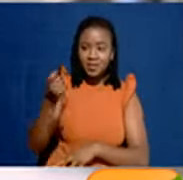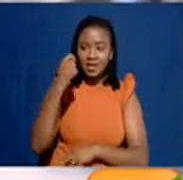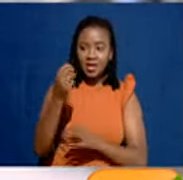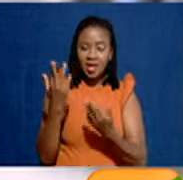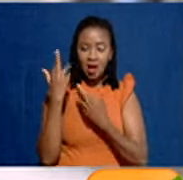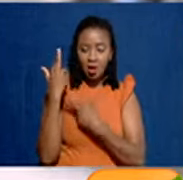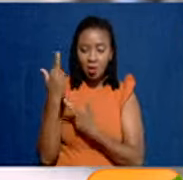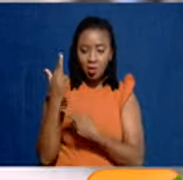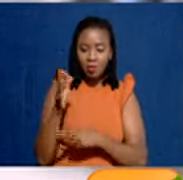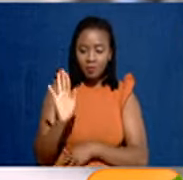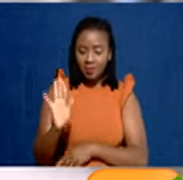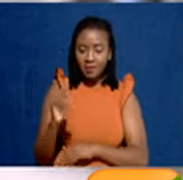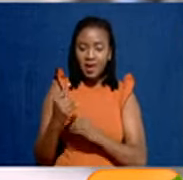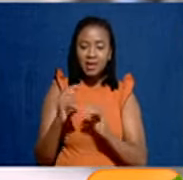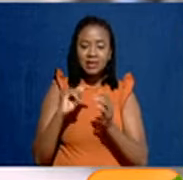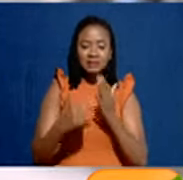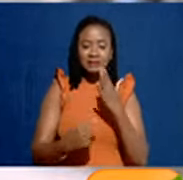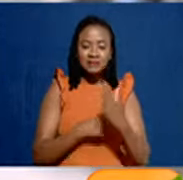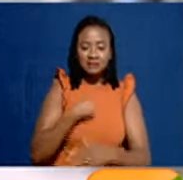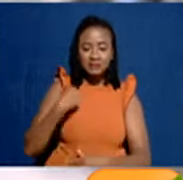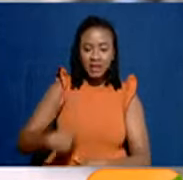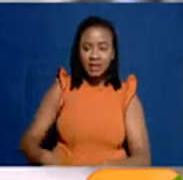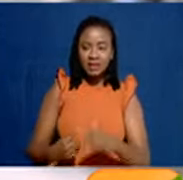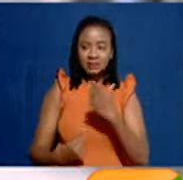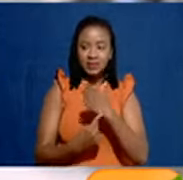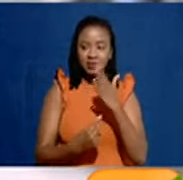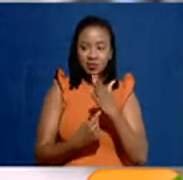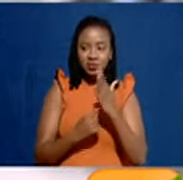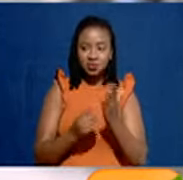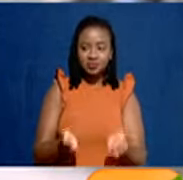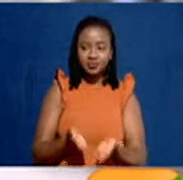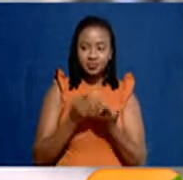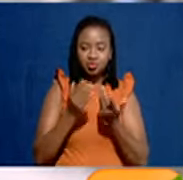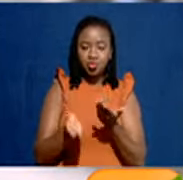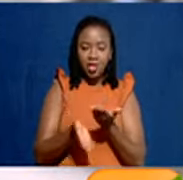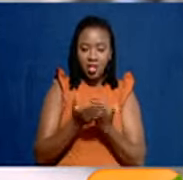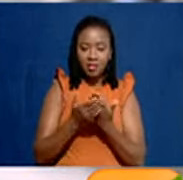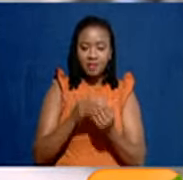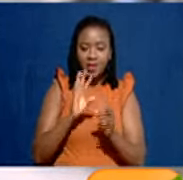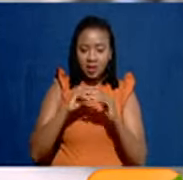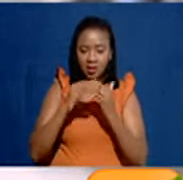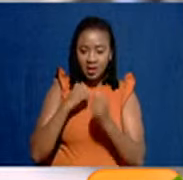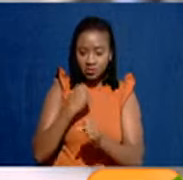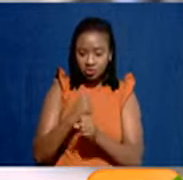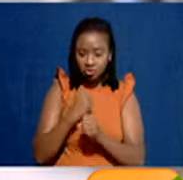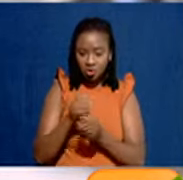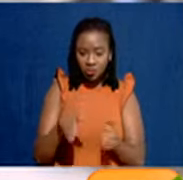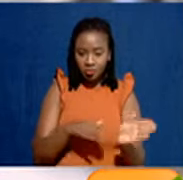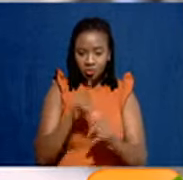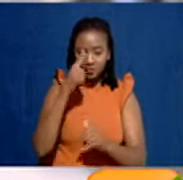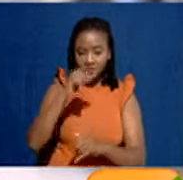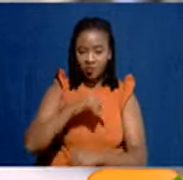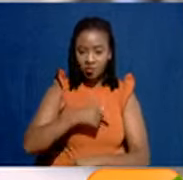China's technological advancement to grow the digital economy and create jobs for thousands of youths.